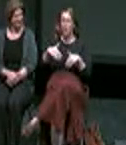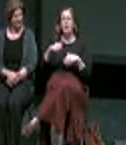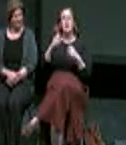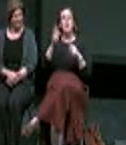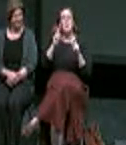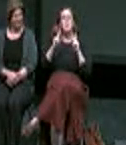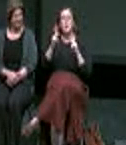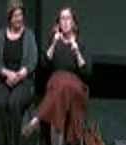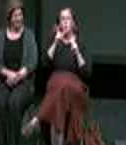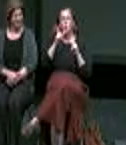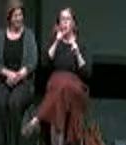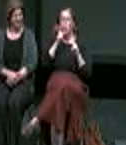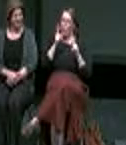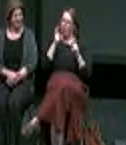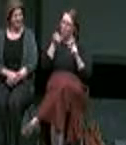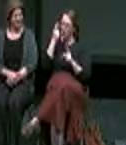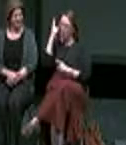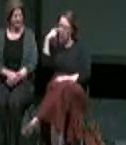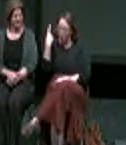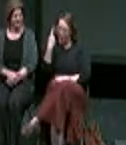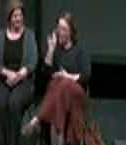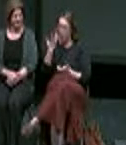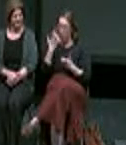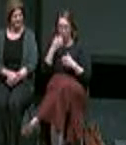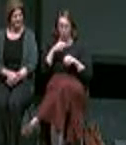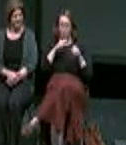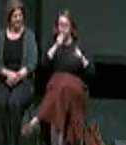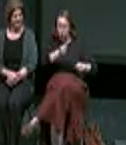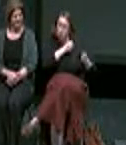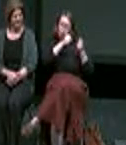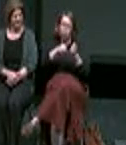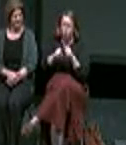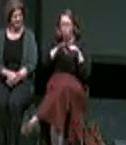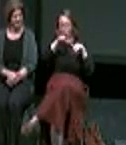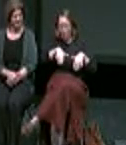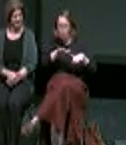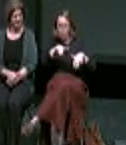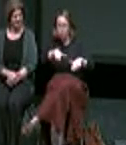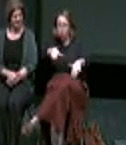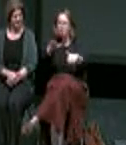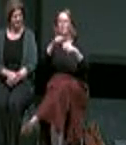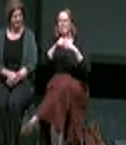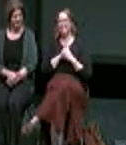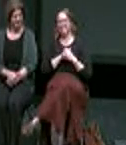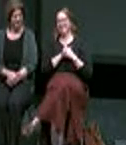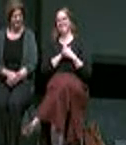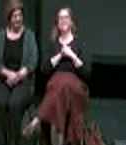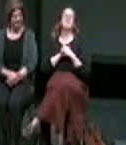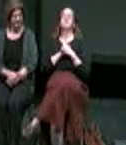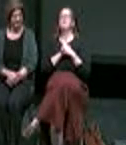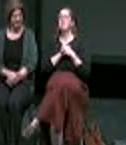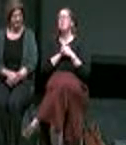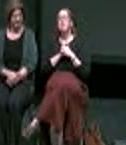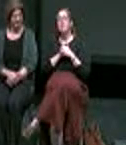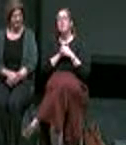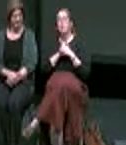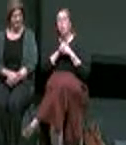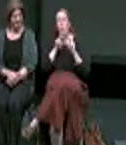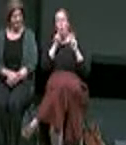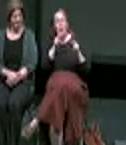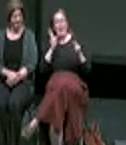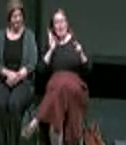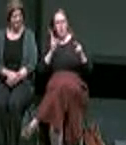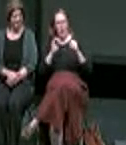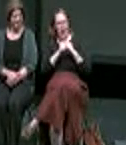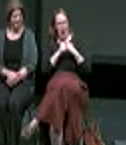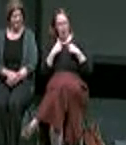people of questionable sanity to want to go down those falls? So let's kind of look at a history of